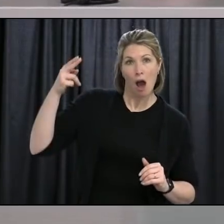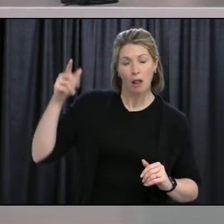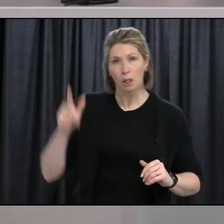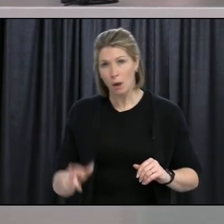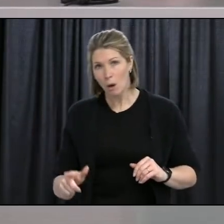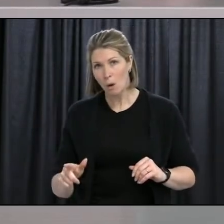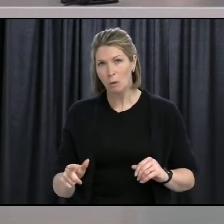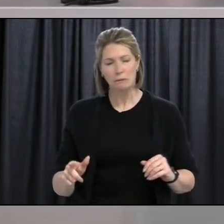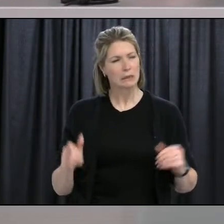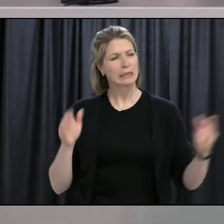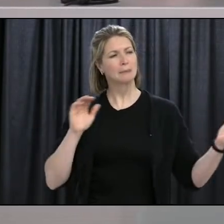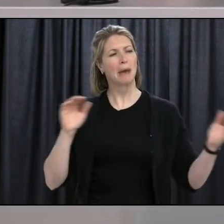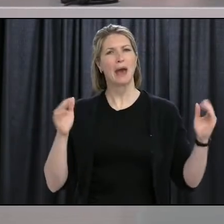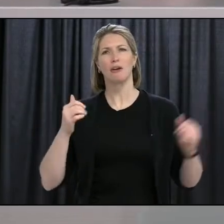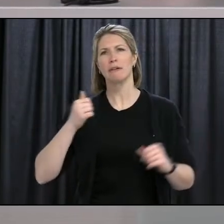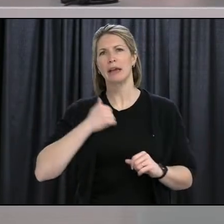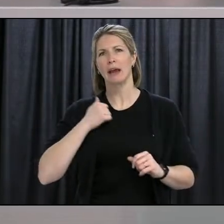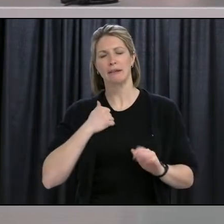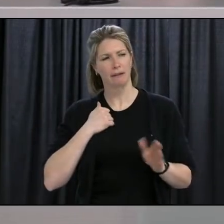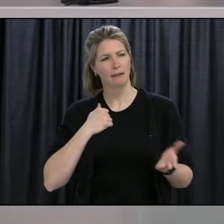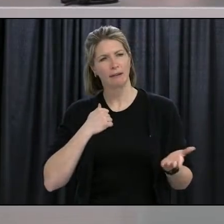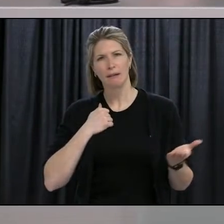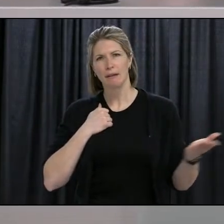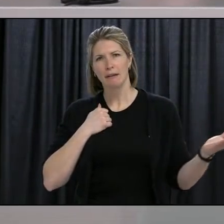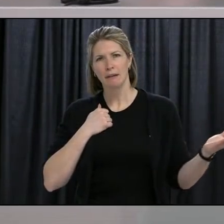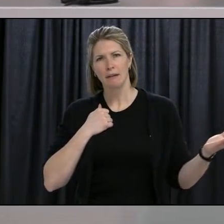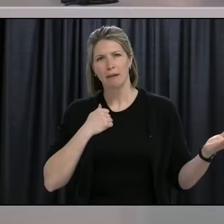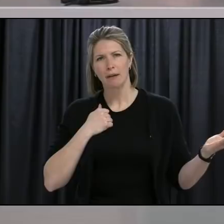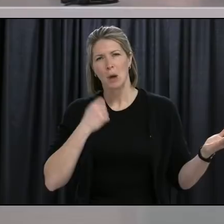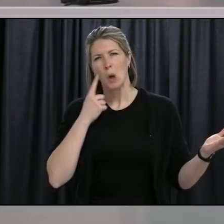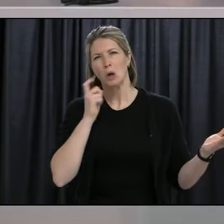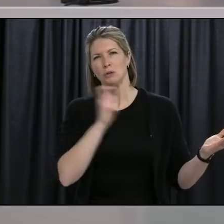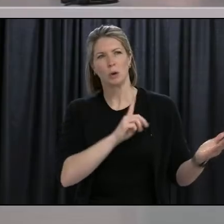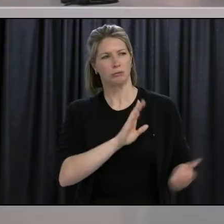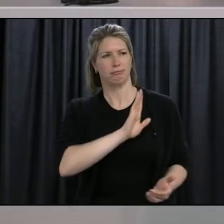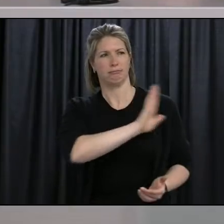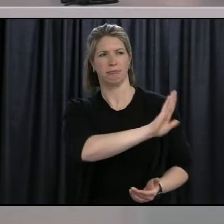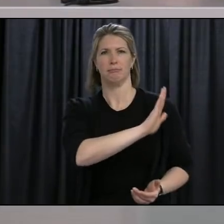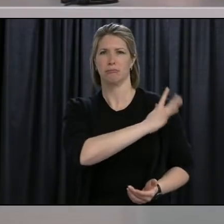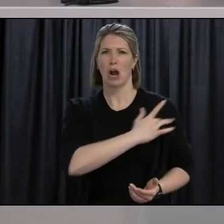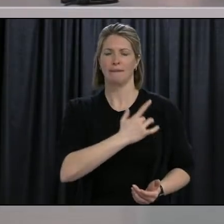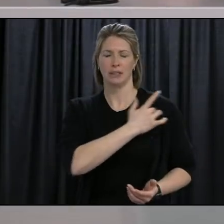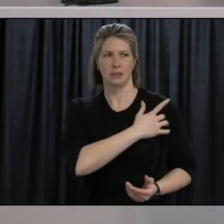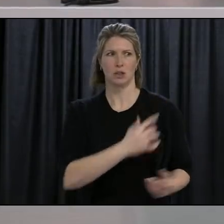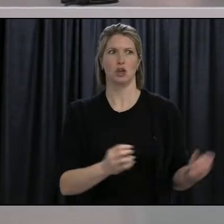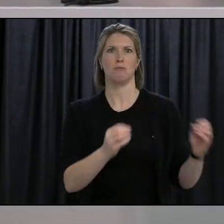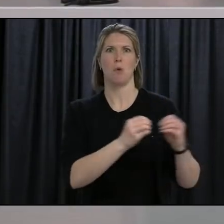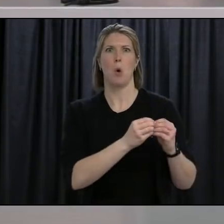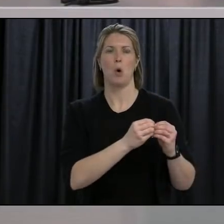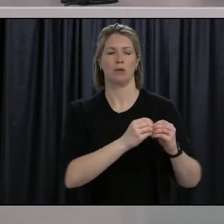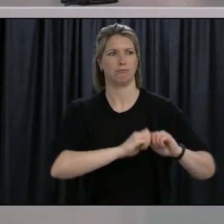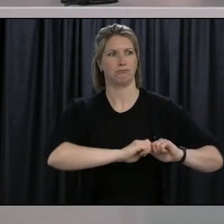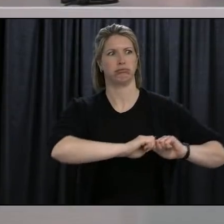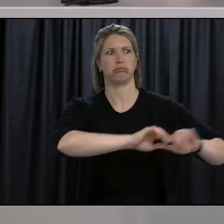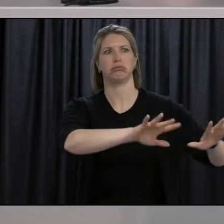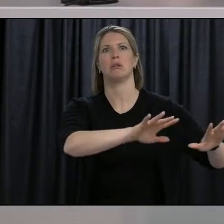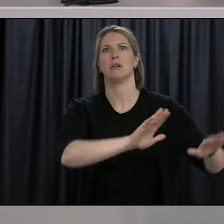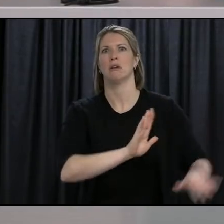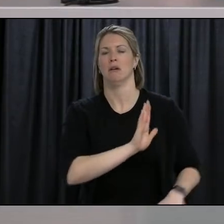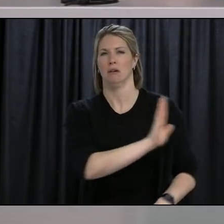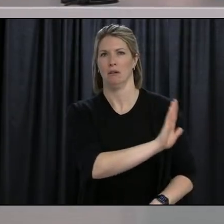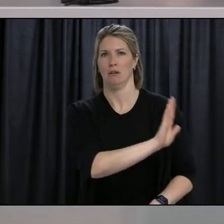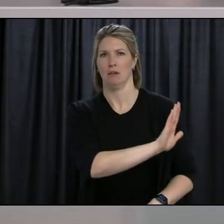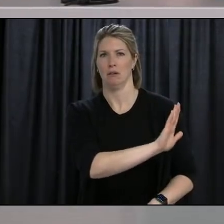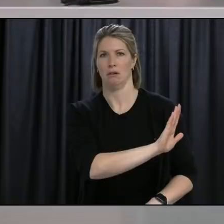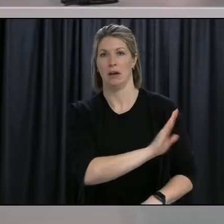considerably more widespread than in ours, particularly in recent days, and certainly before